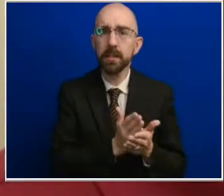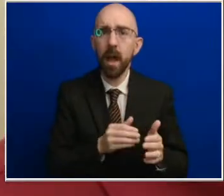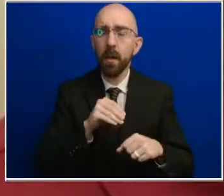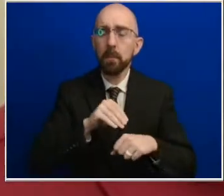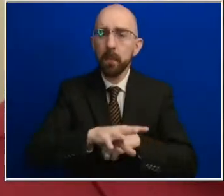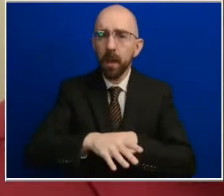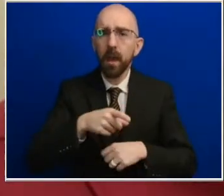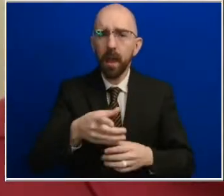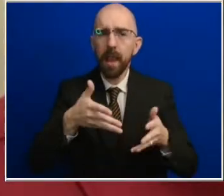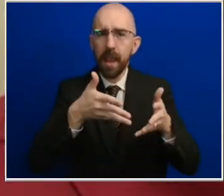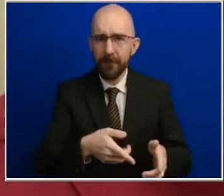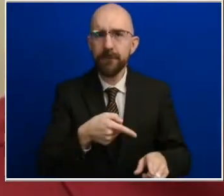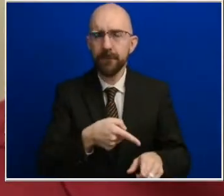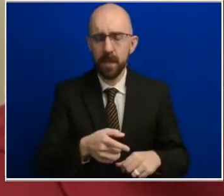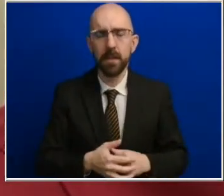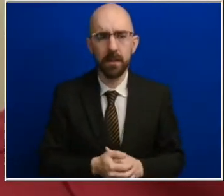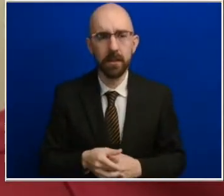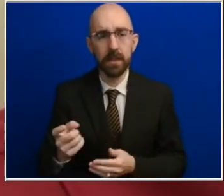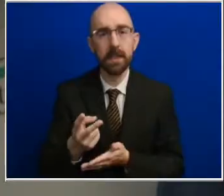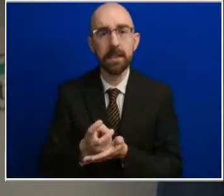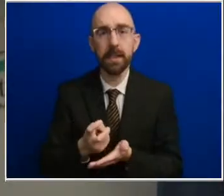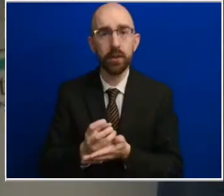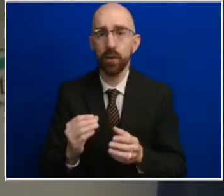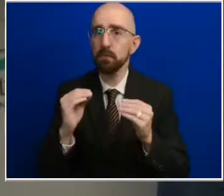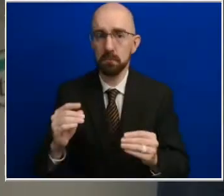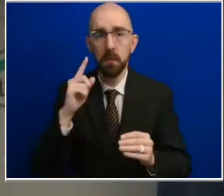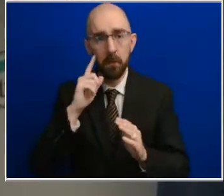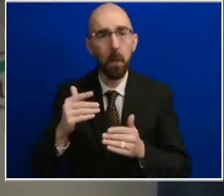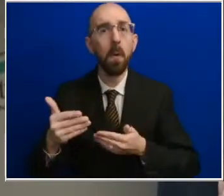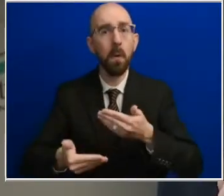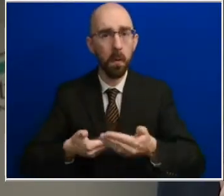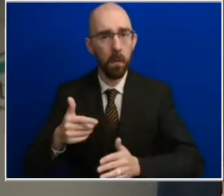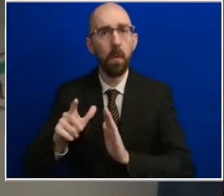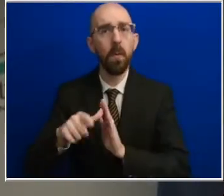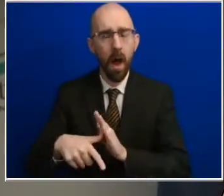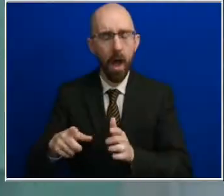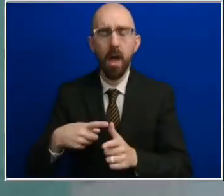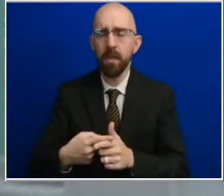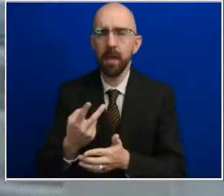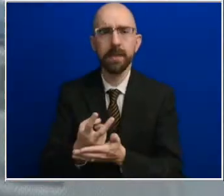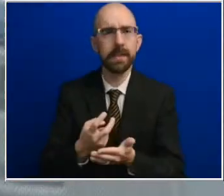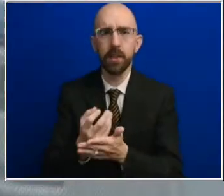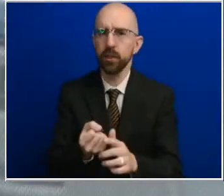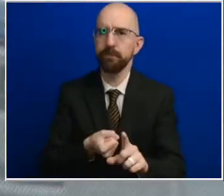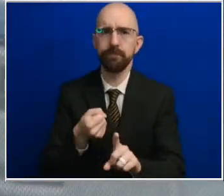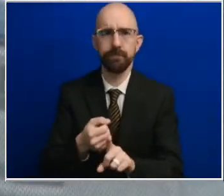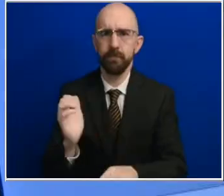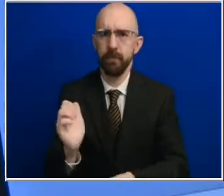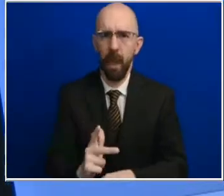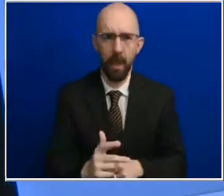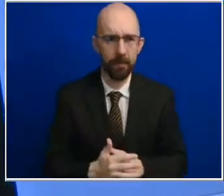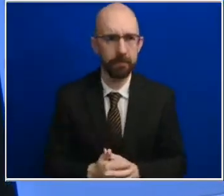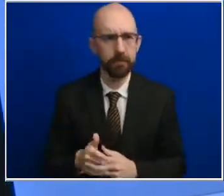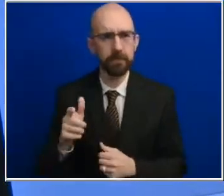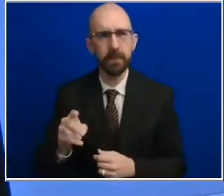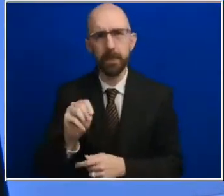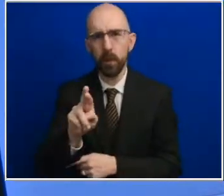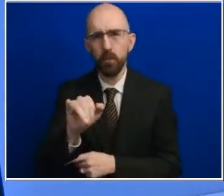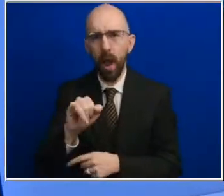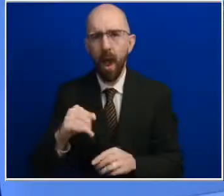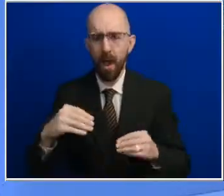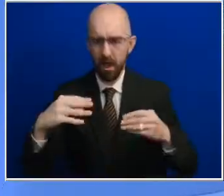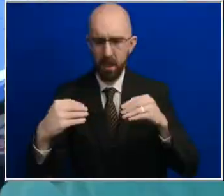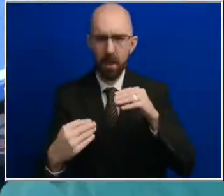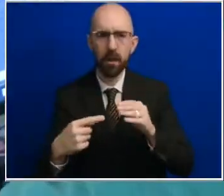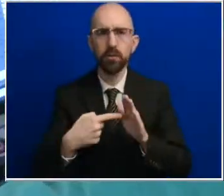behind. Eli was seizure-free for a while, but then the seizures returned. A follow-up MRI showed more abnormal